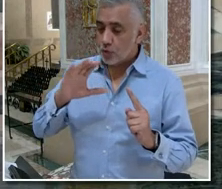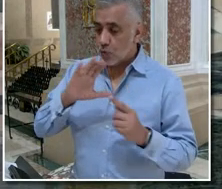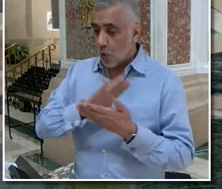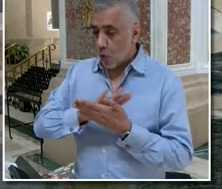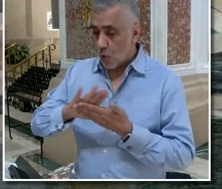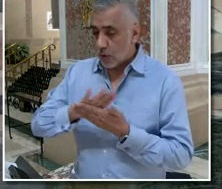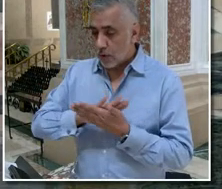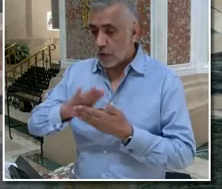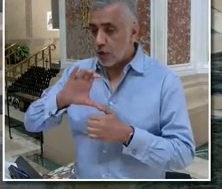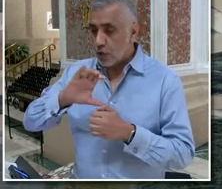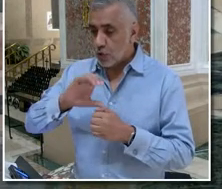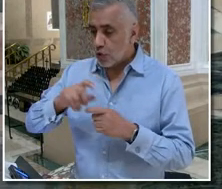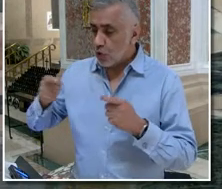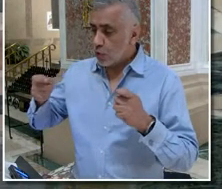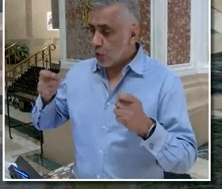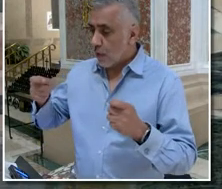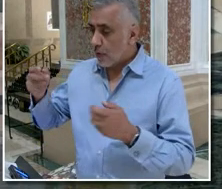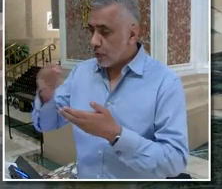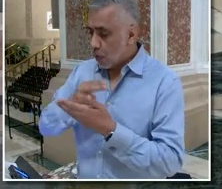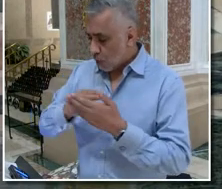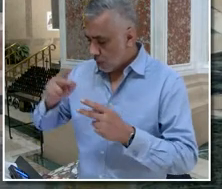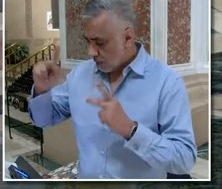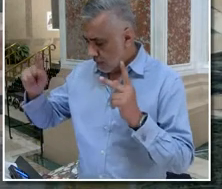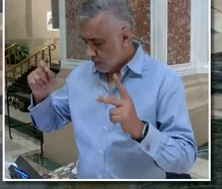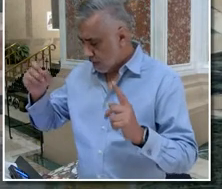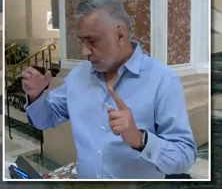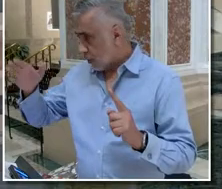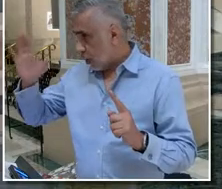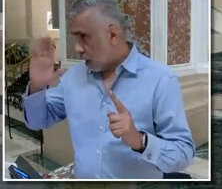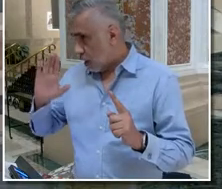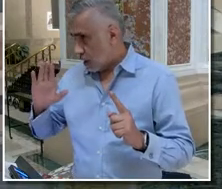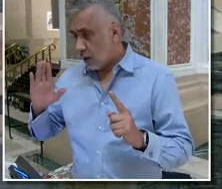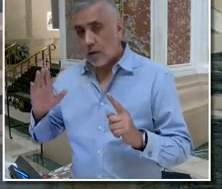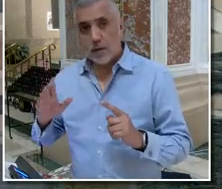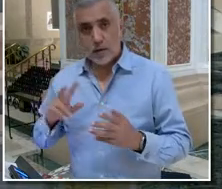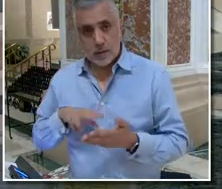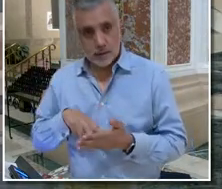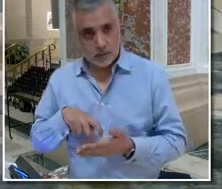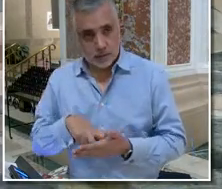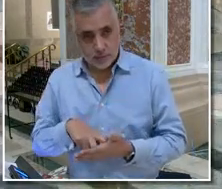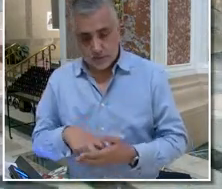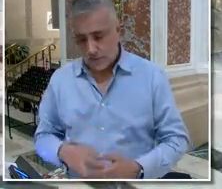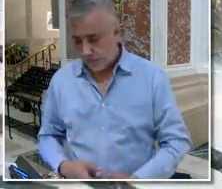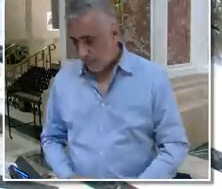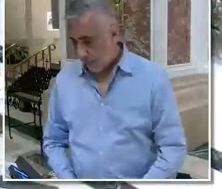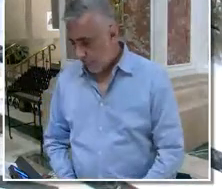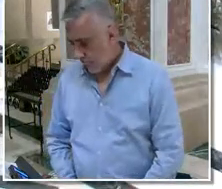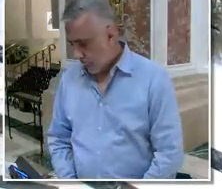to govern the holy people of God. Let us kneel.